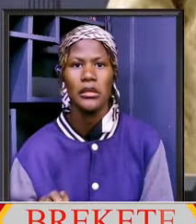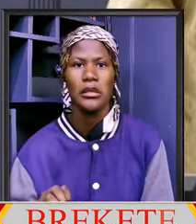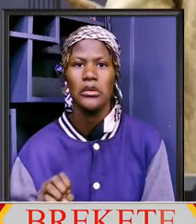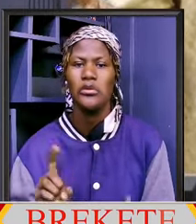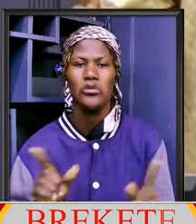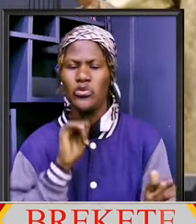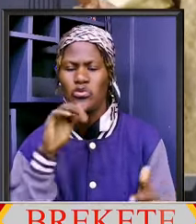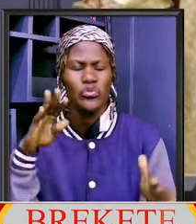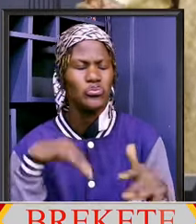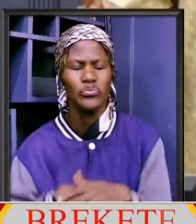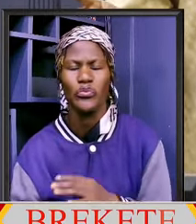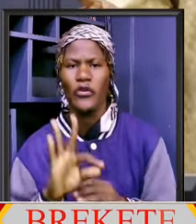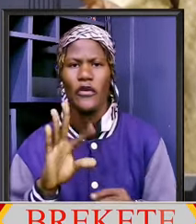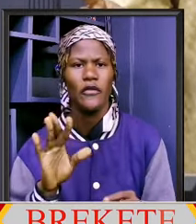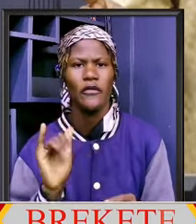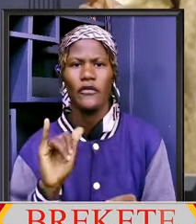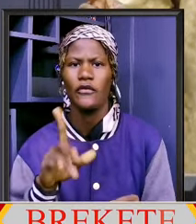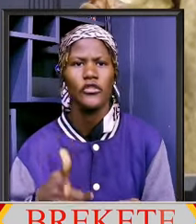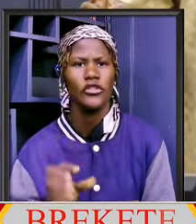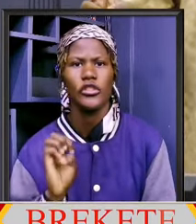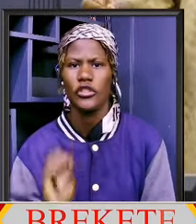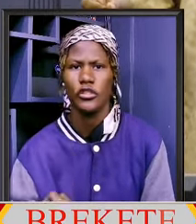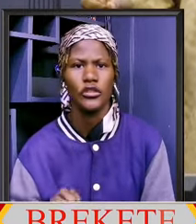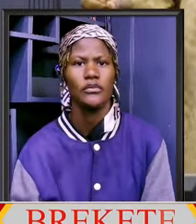business. Yes.